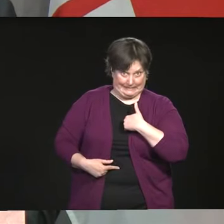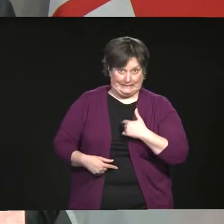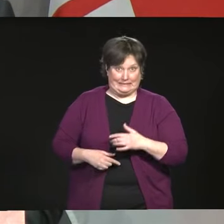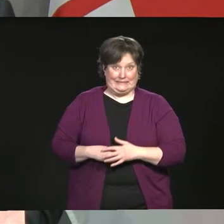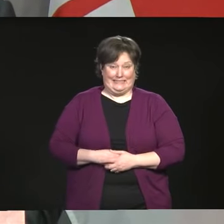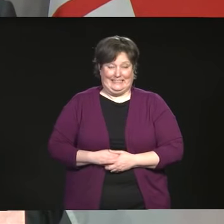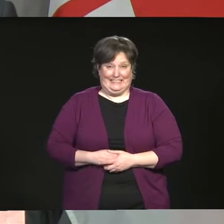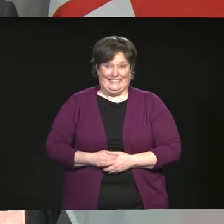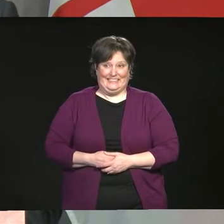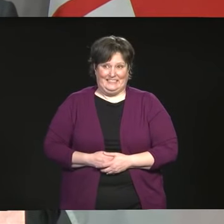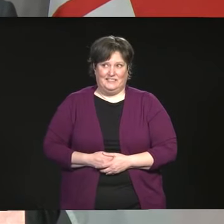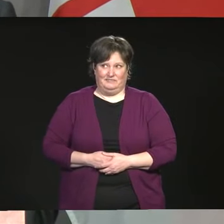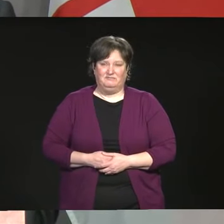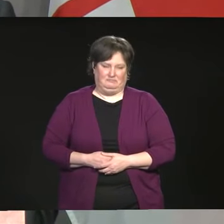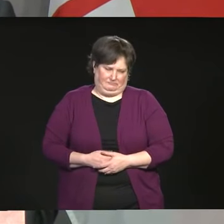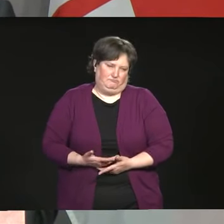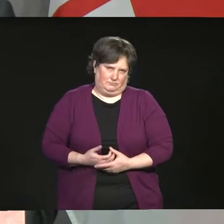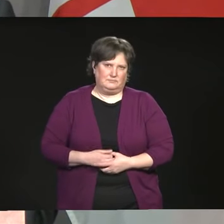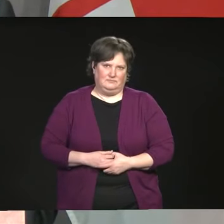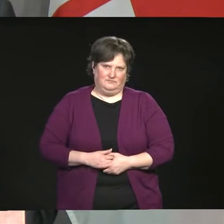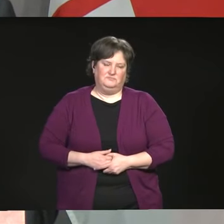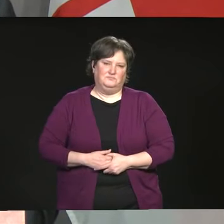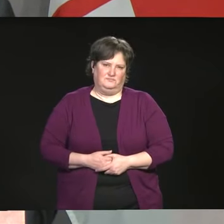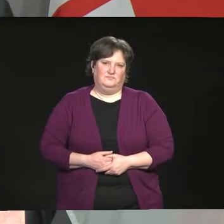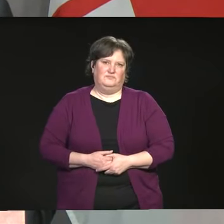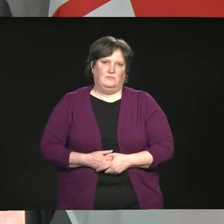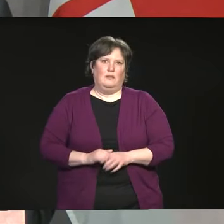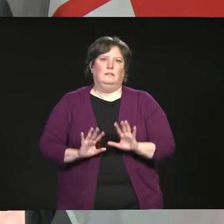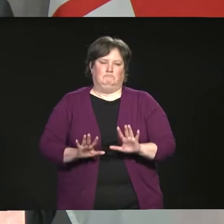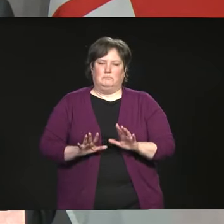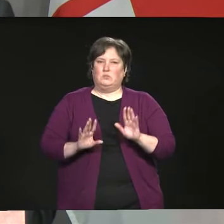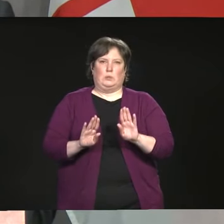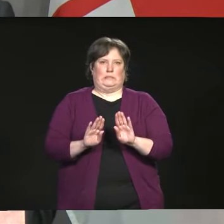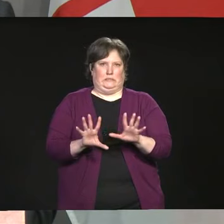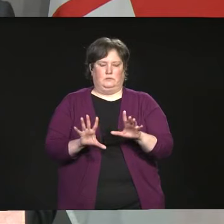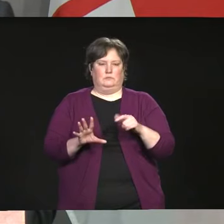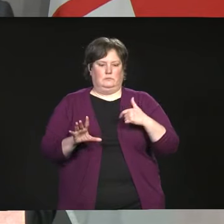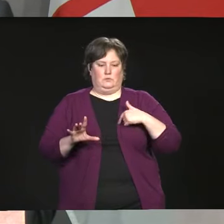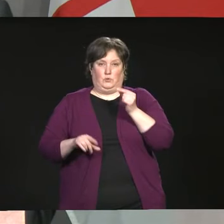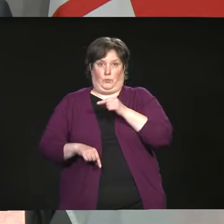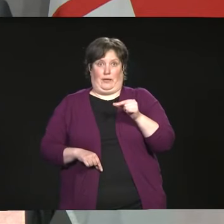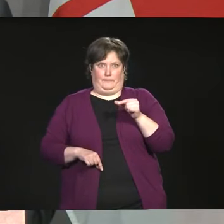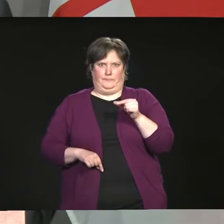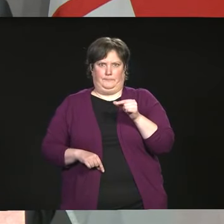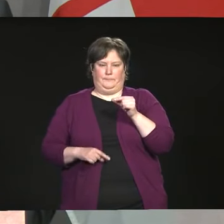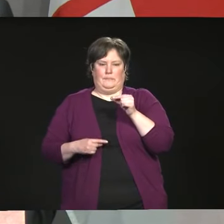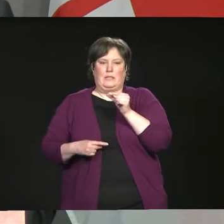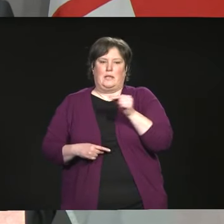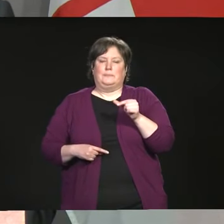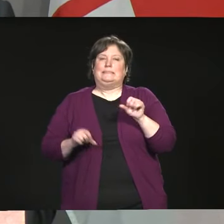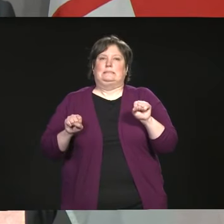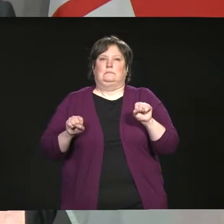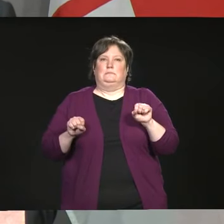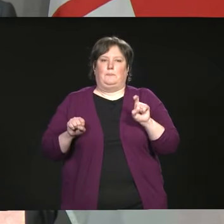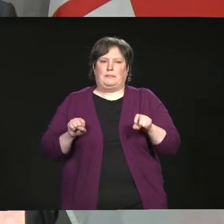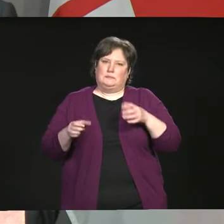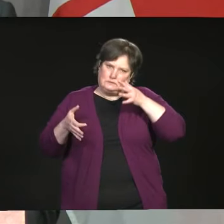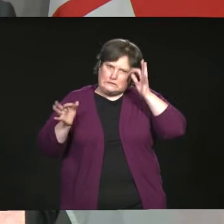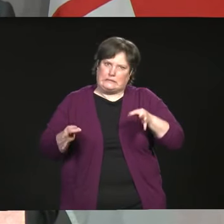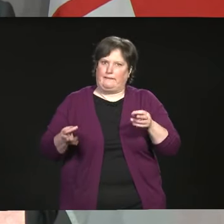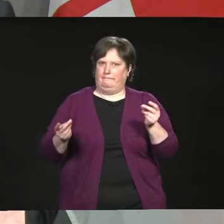So what's clear is we need to have the capacity in the government to act rapidly. We also need to think about